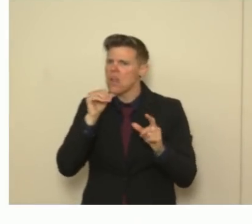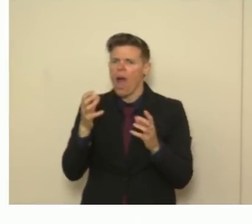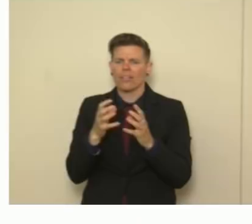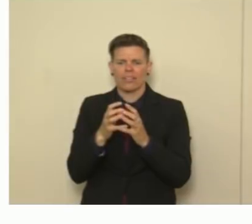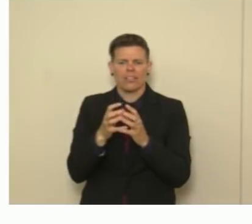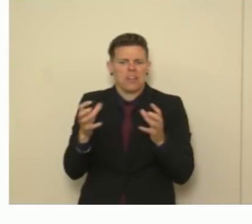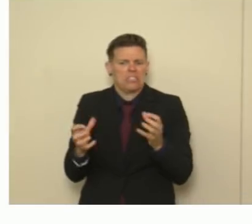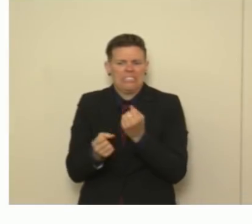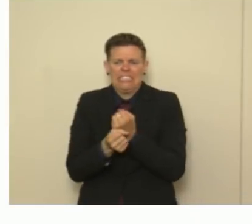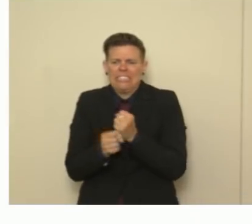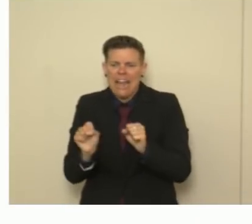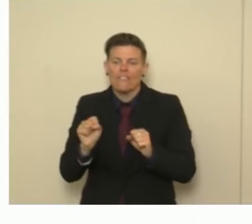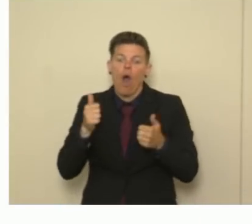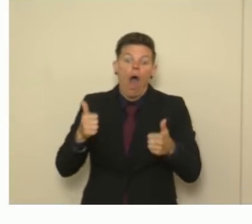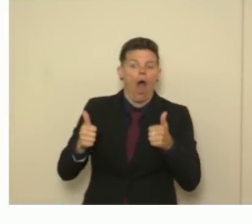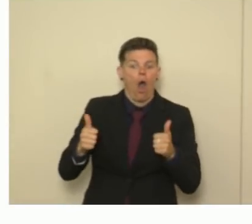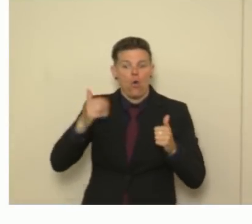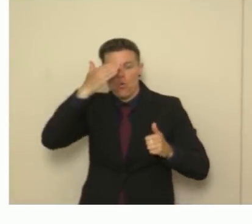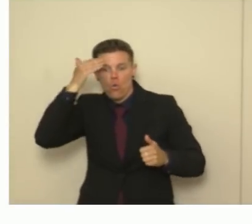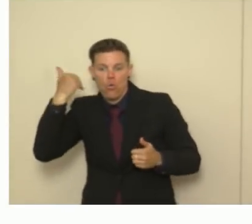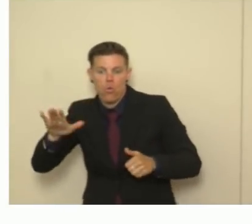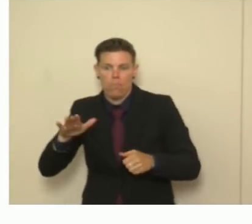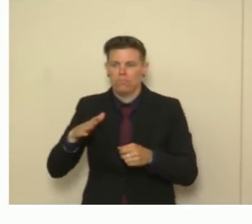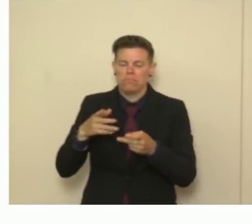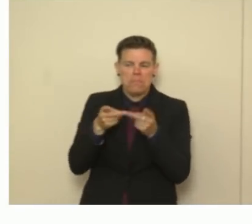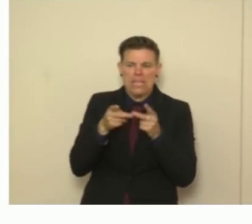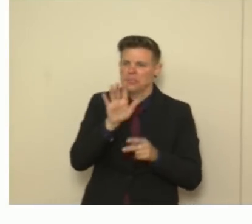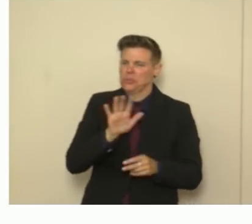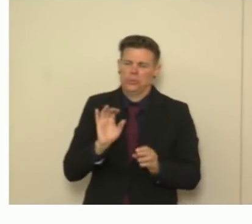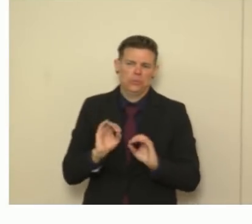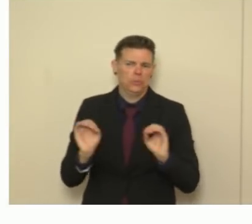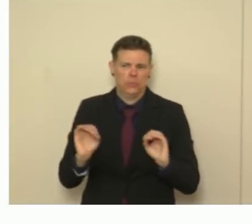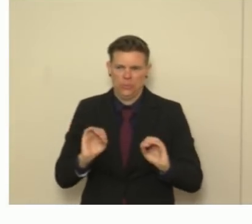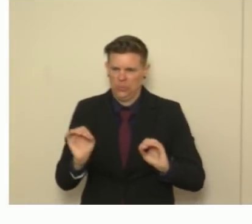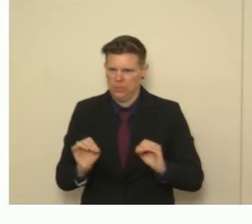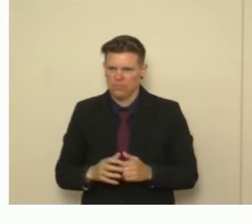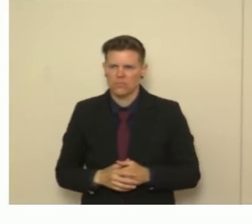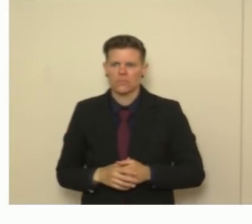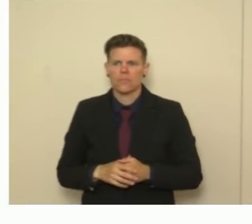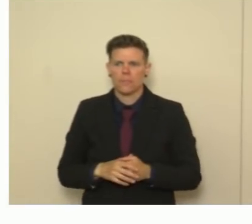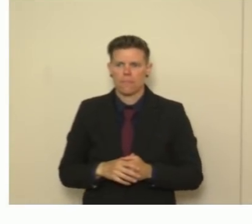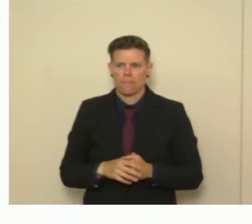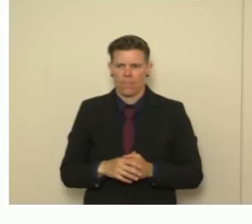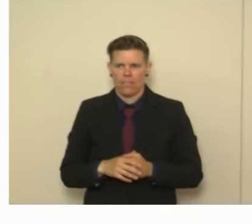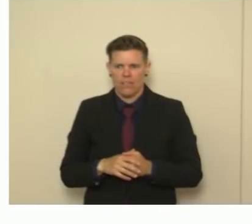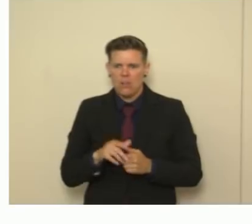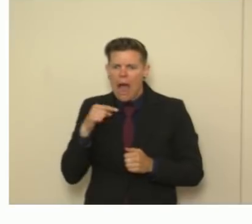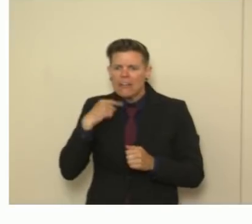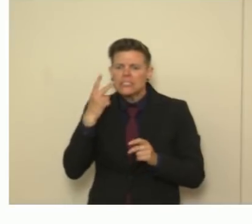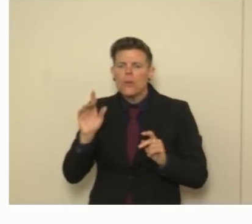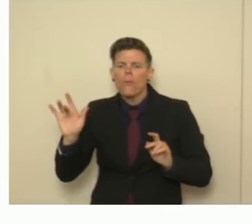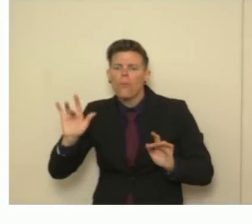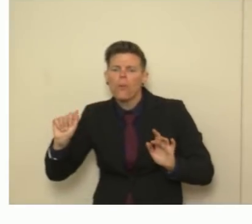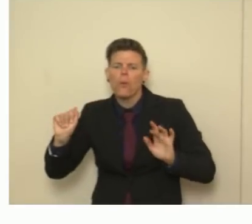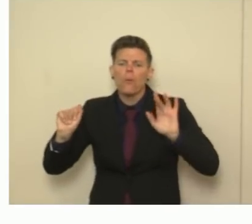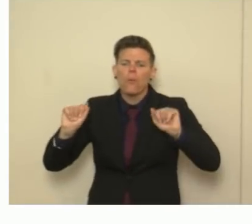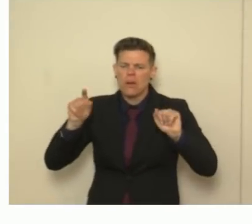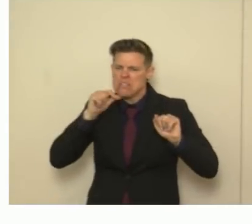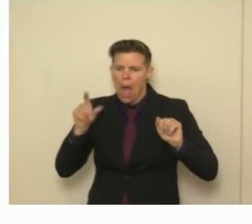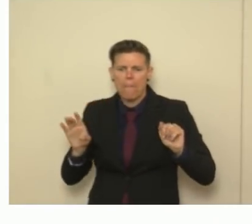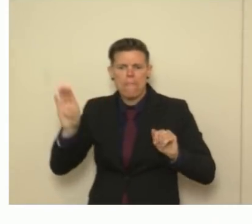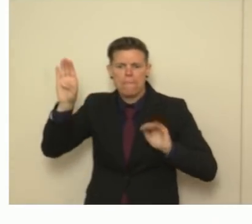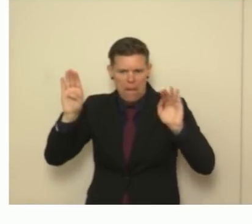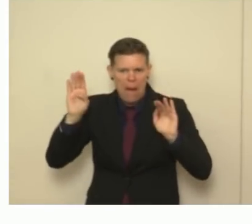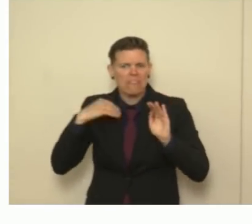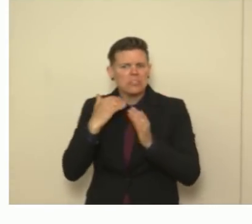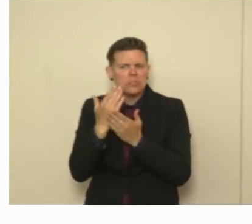don't think there's any place you can fly nonstop to that doesn't have a rapidly increasing rate of cases. Another question that came up last week is are we